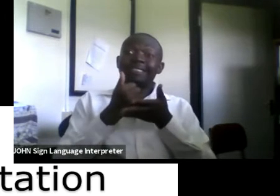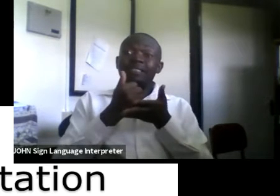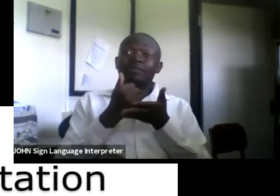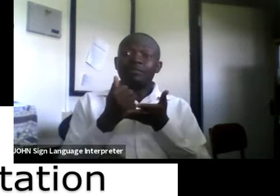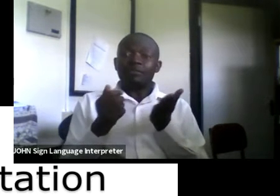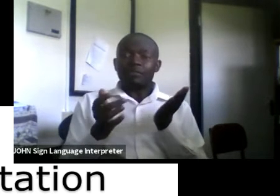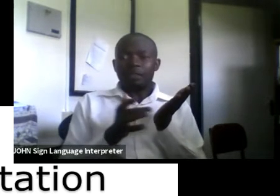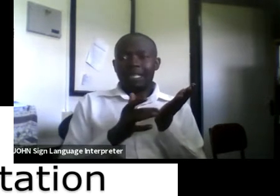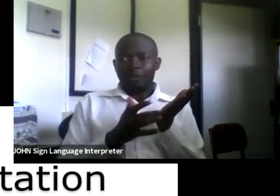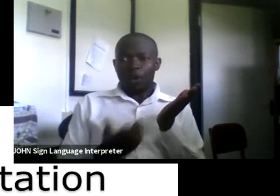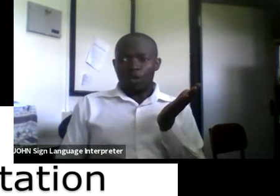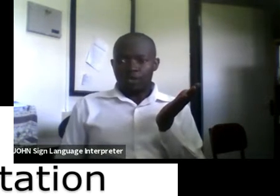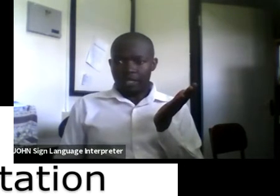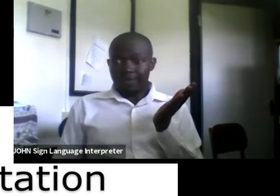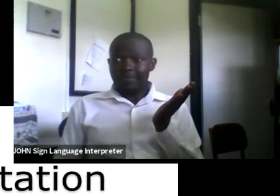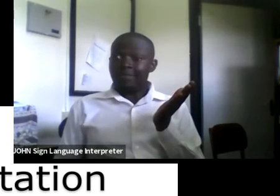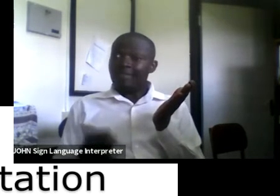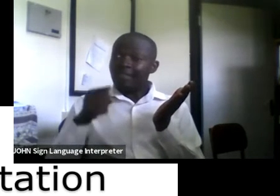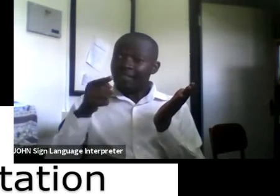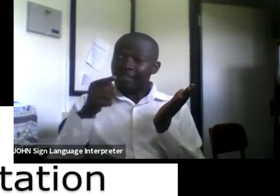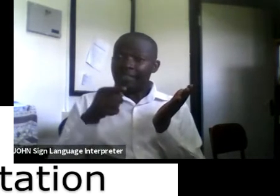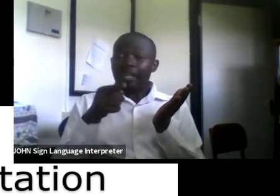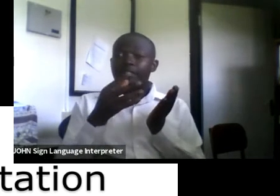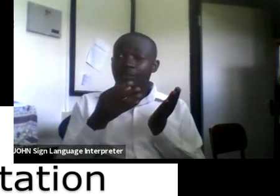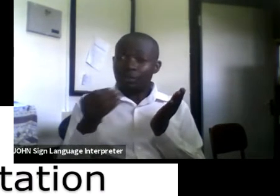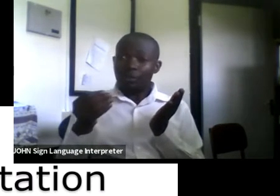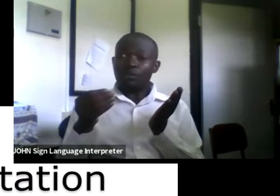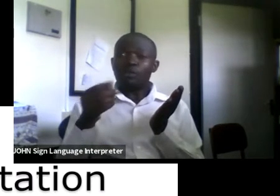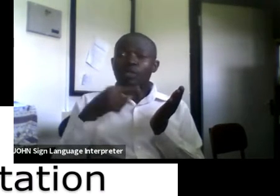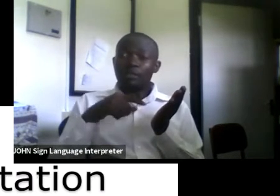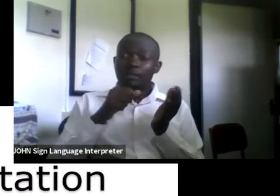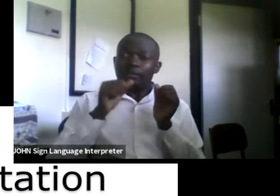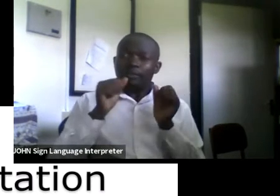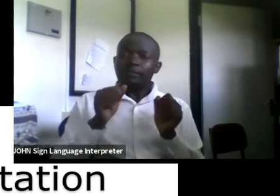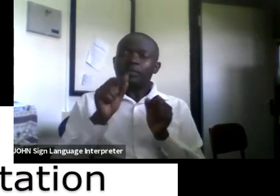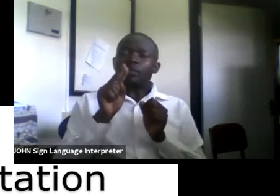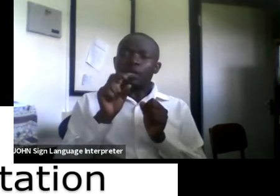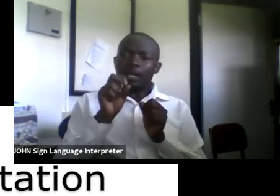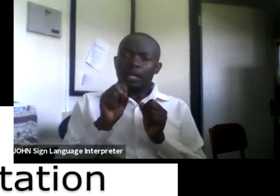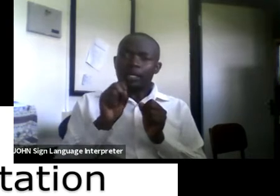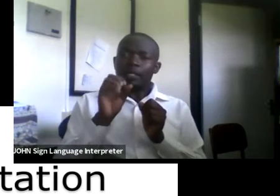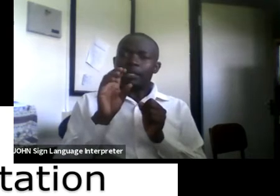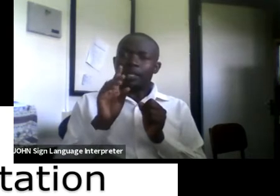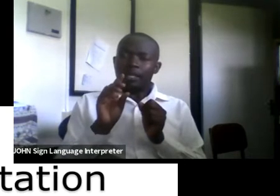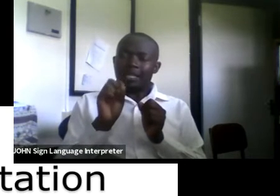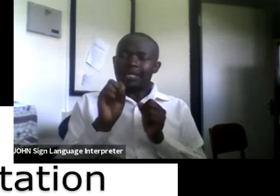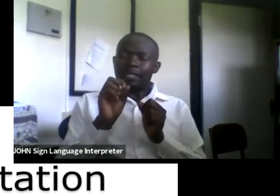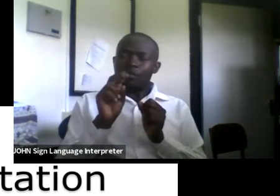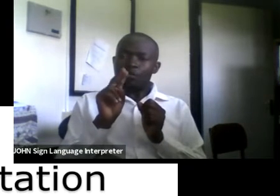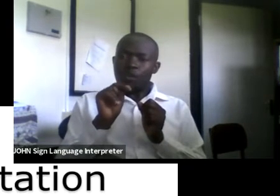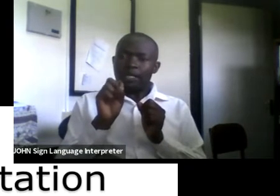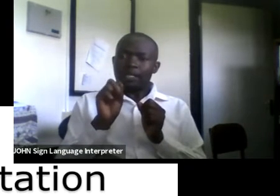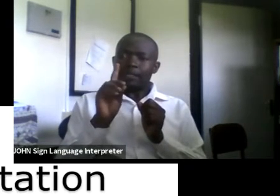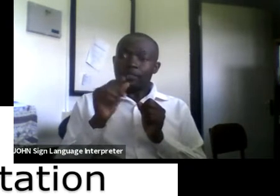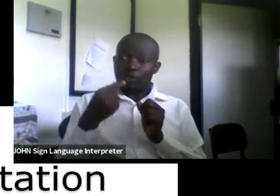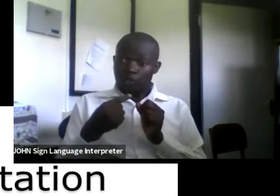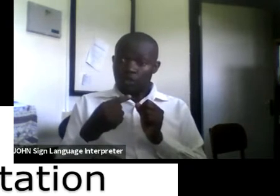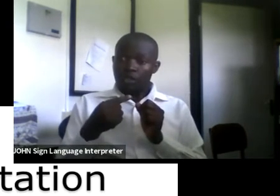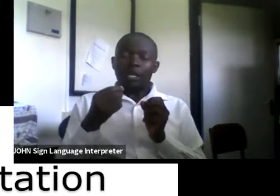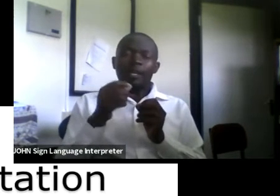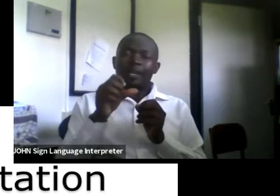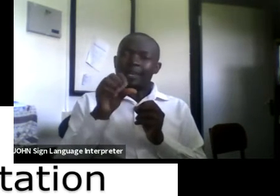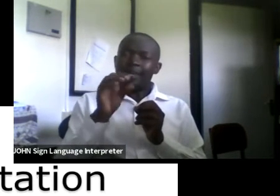So that resolution, as well as the UN SDG report, says that 90% of the